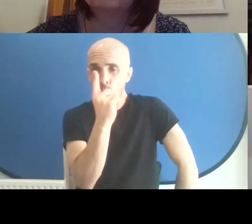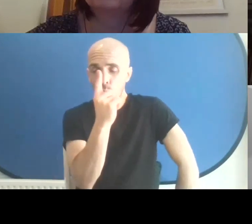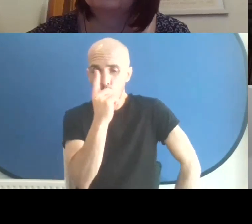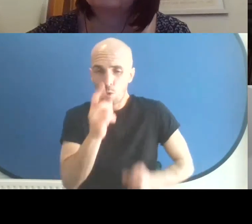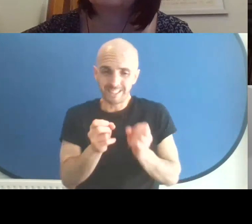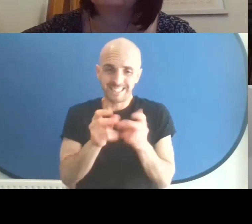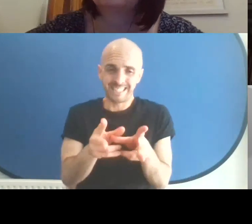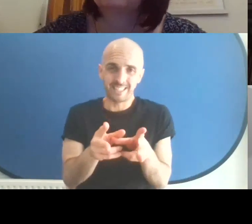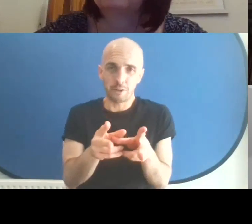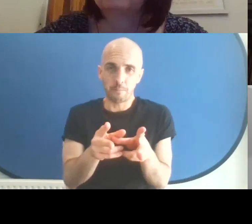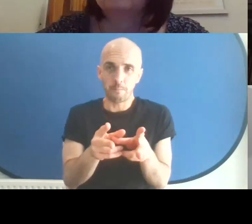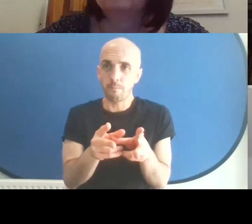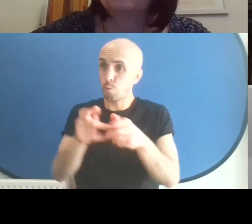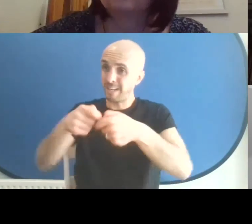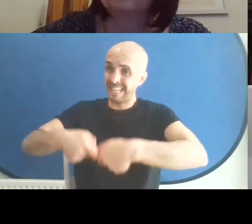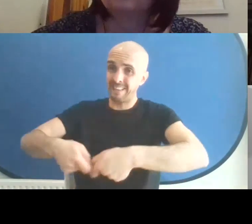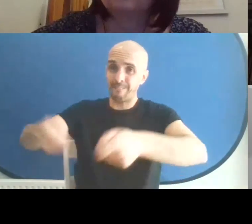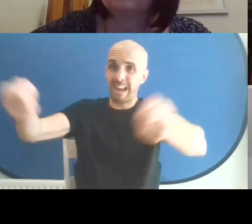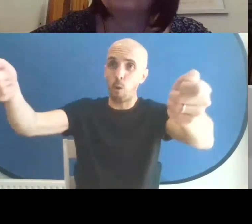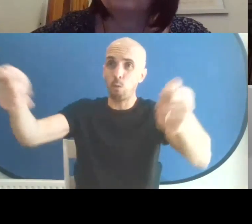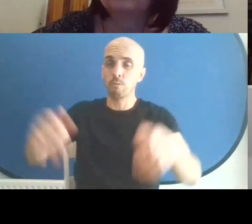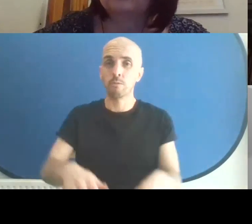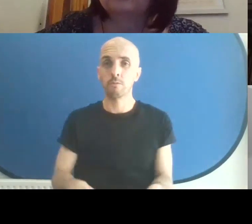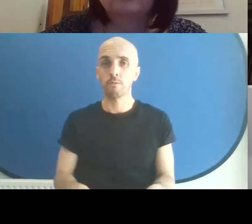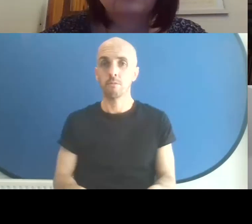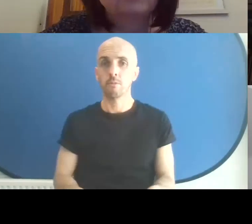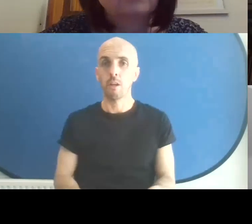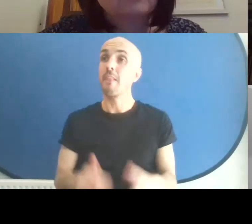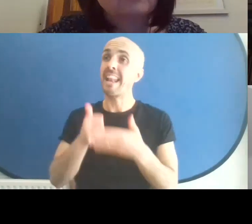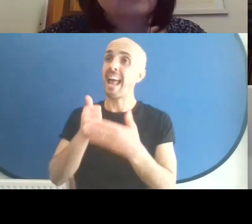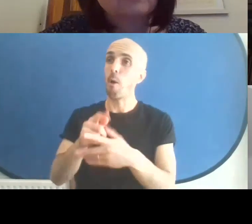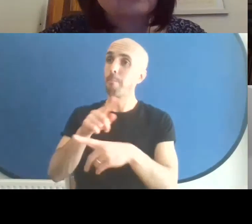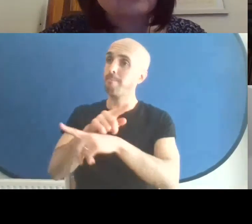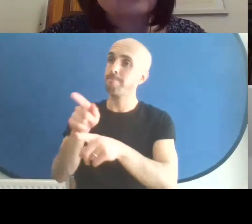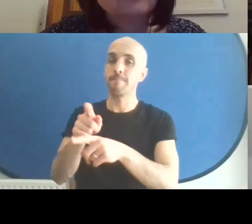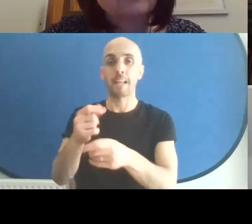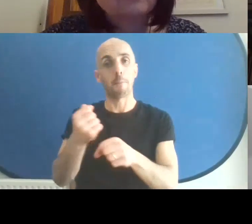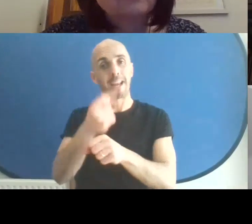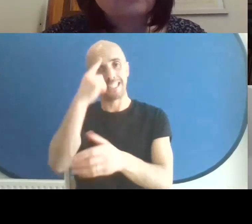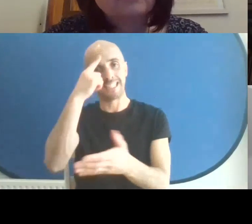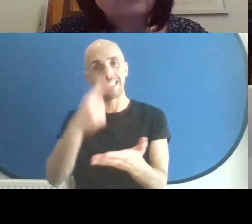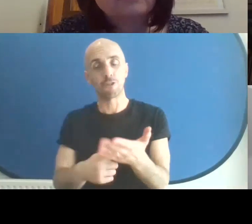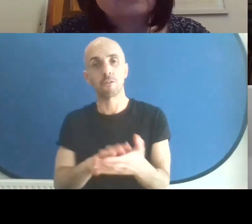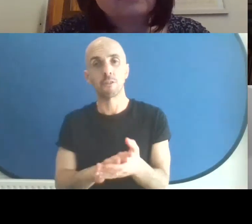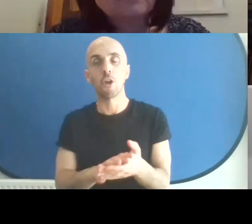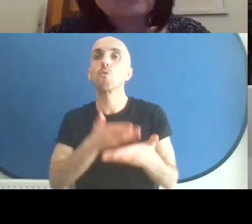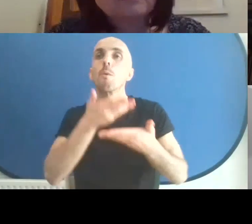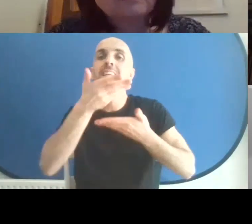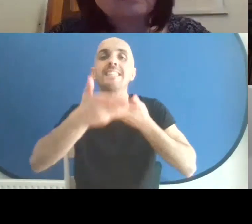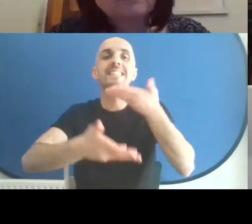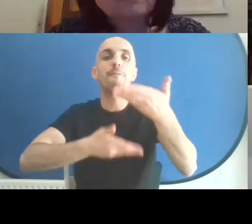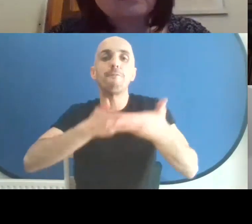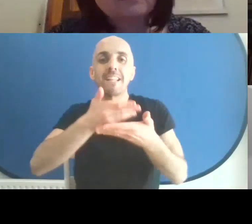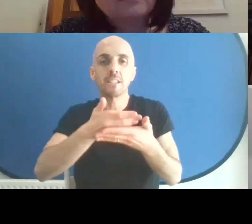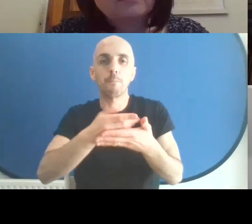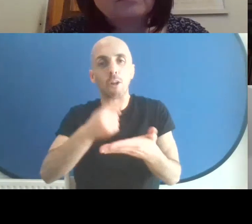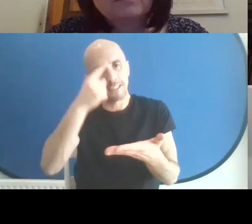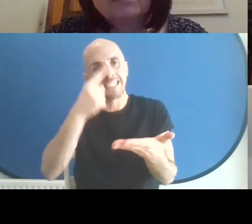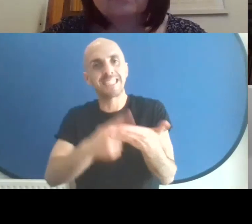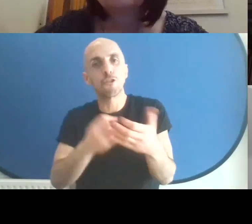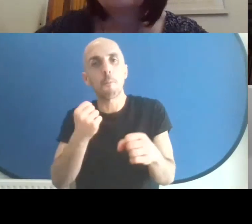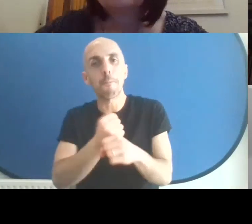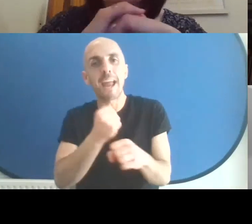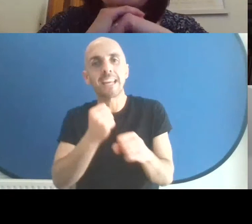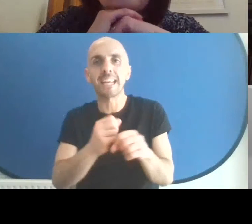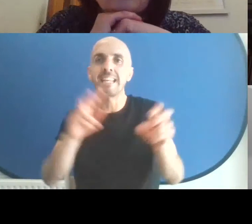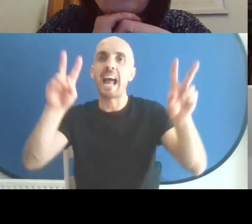I suppose, was crossing over each of those areas, so that we weren't doing completely different things. The defensible decision-making title, I think, was really important, because I think we did